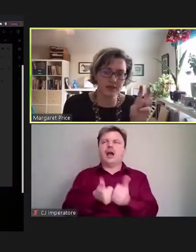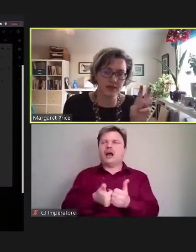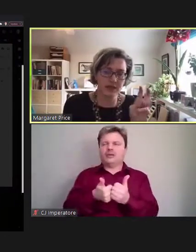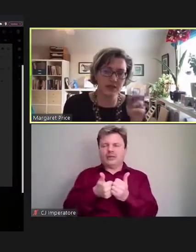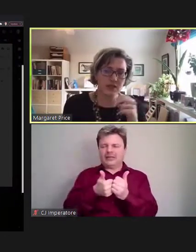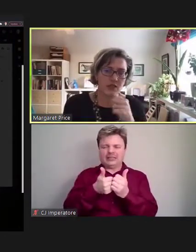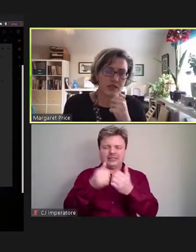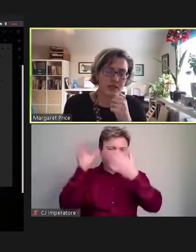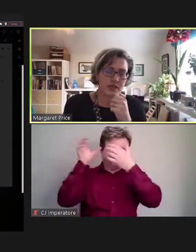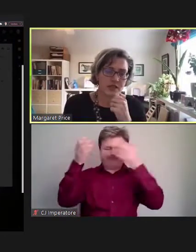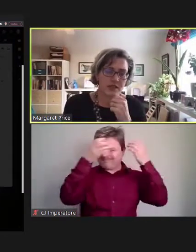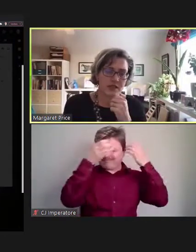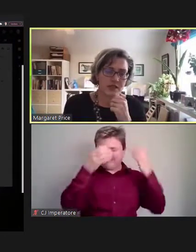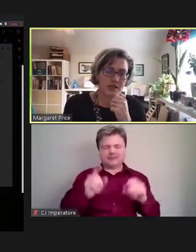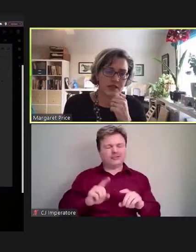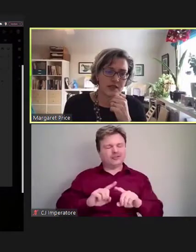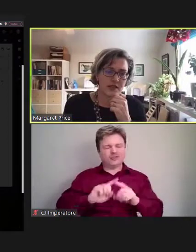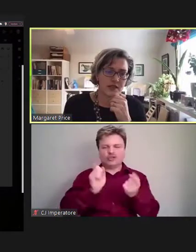unfair advantage